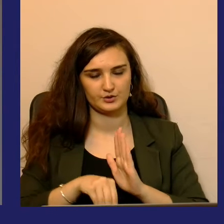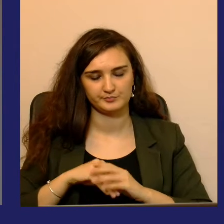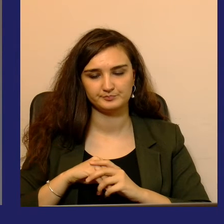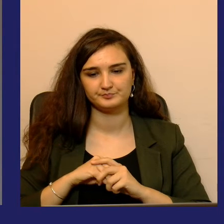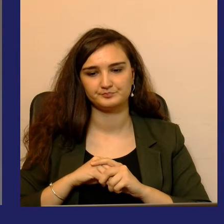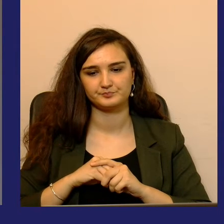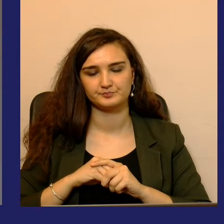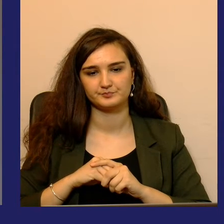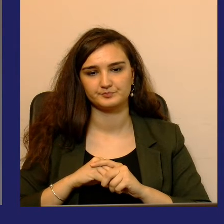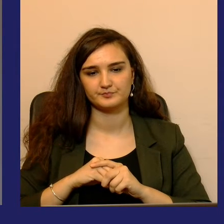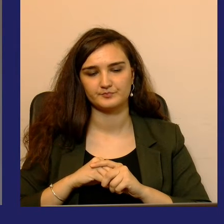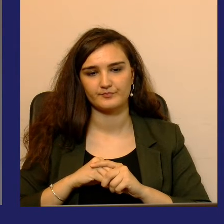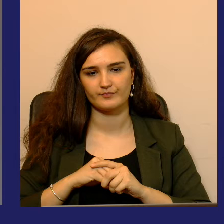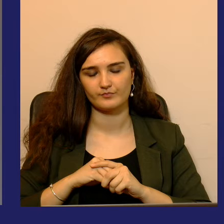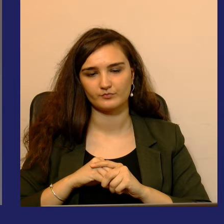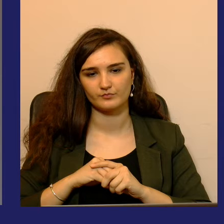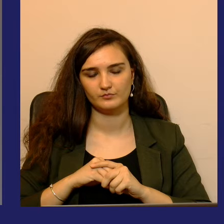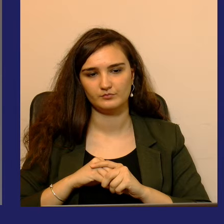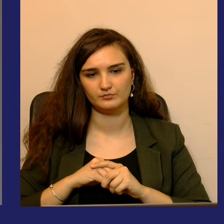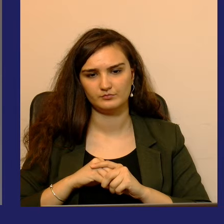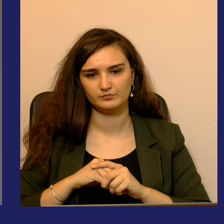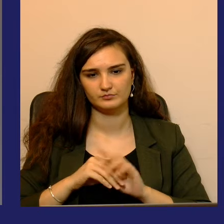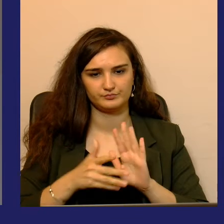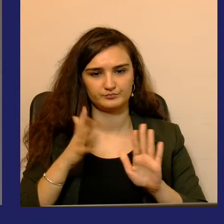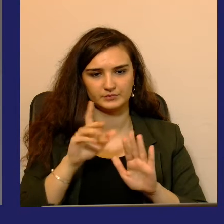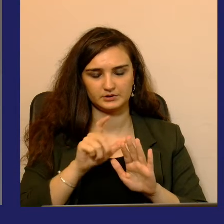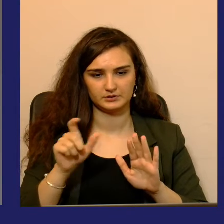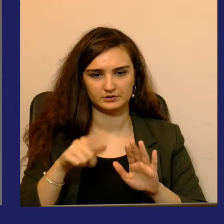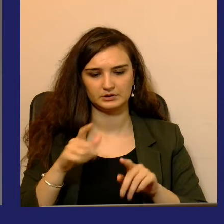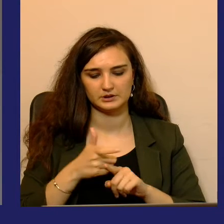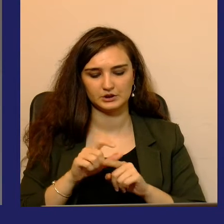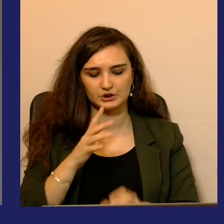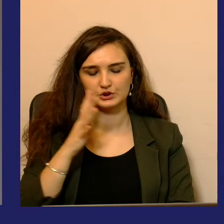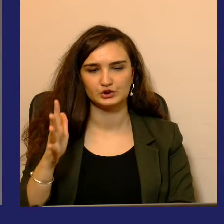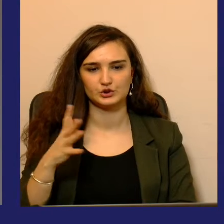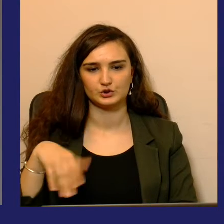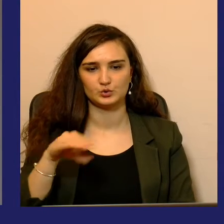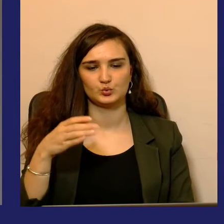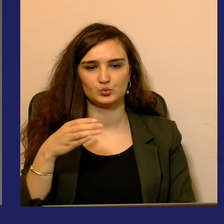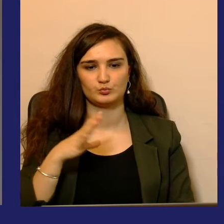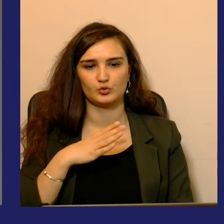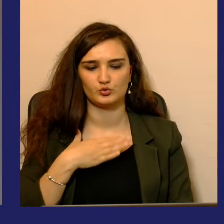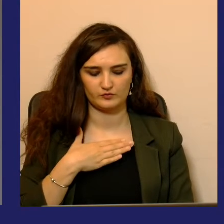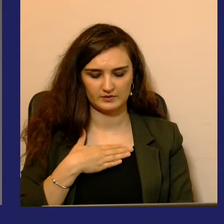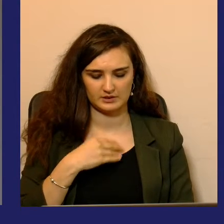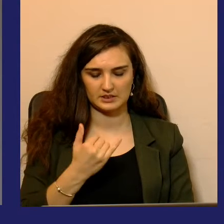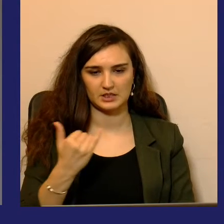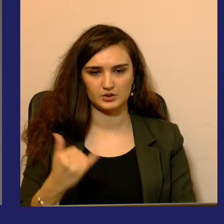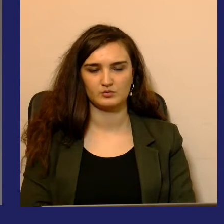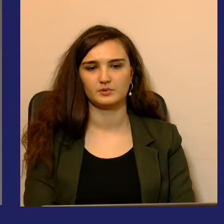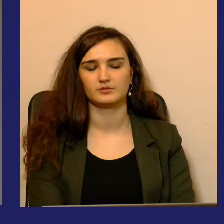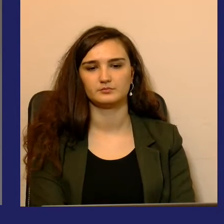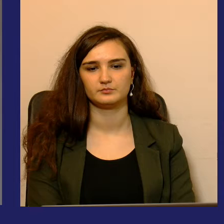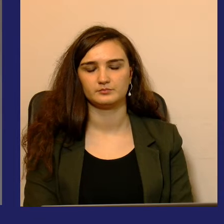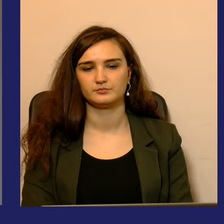together. So I think there's a huge vulnerability that we're seeing at the moment. And I think spending around COVID-19 has reached